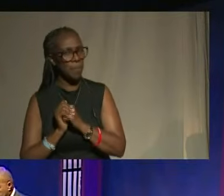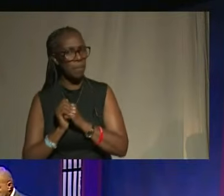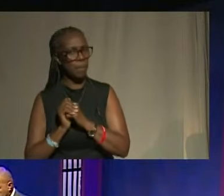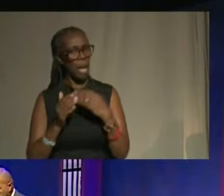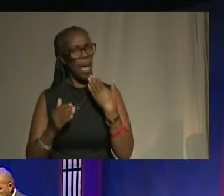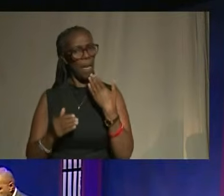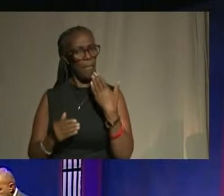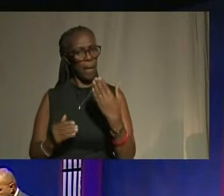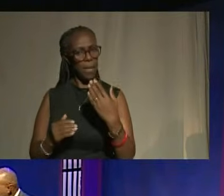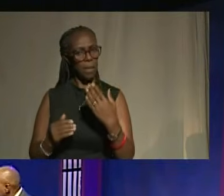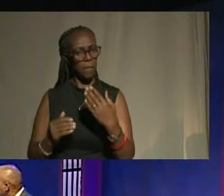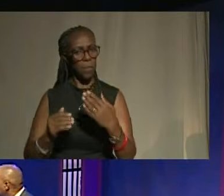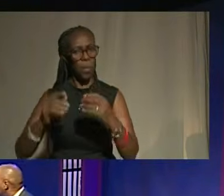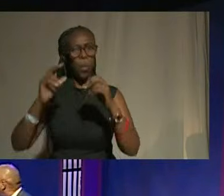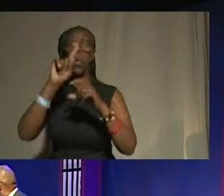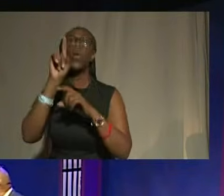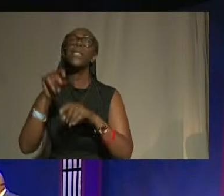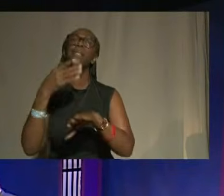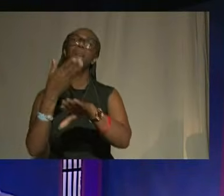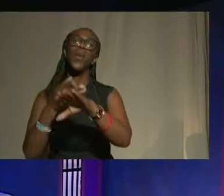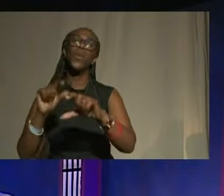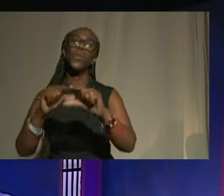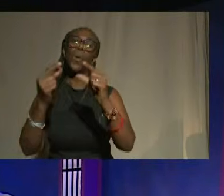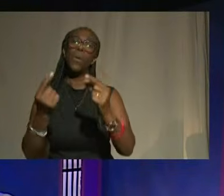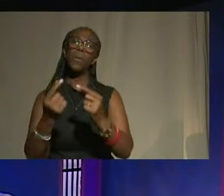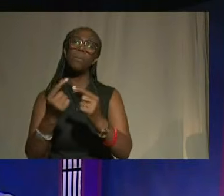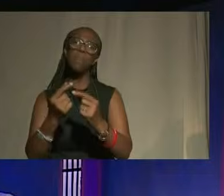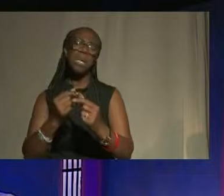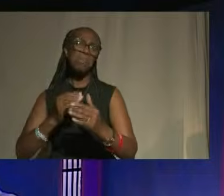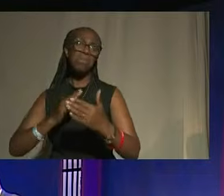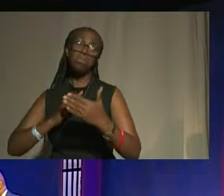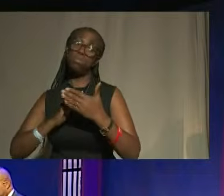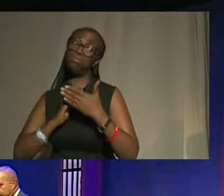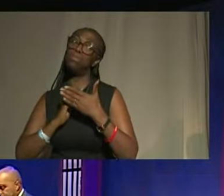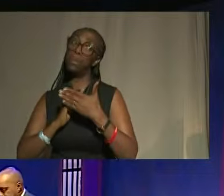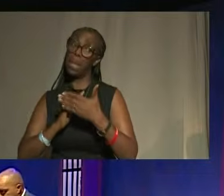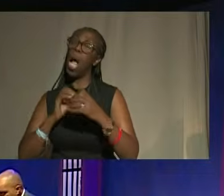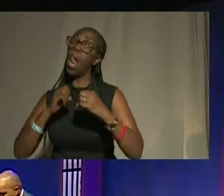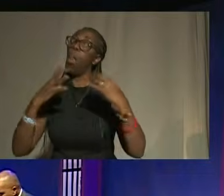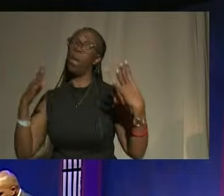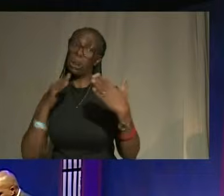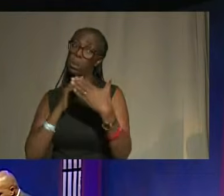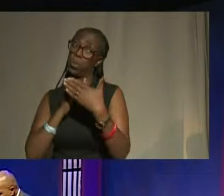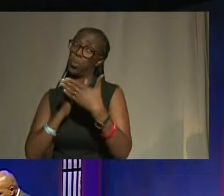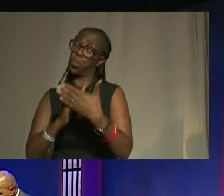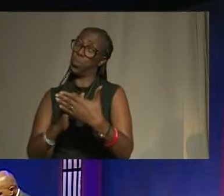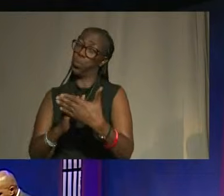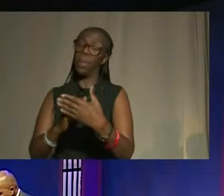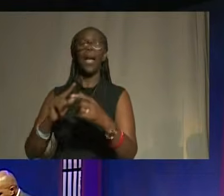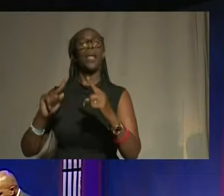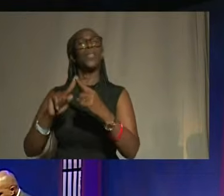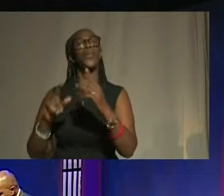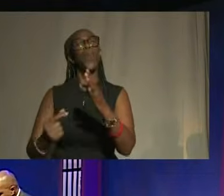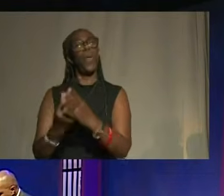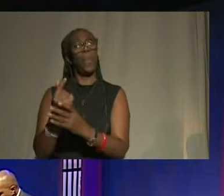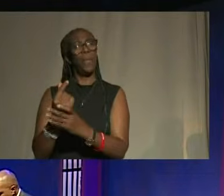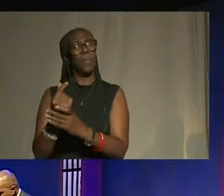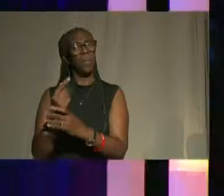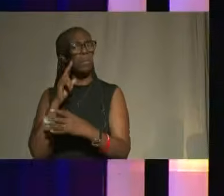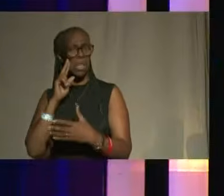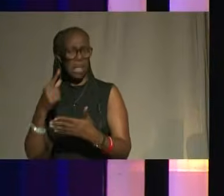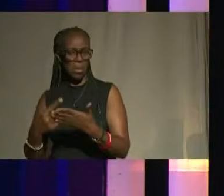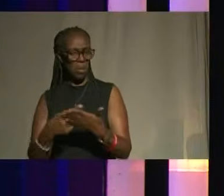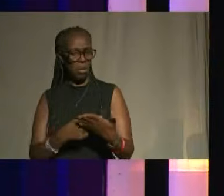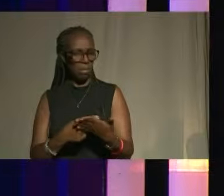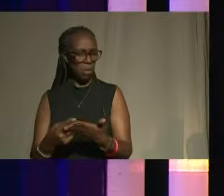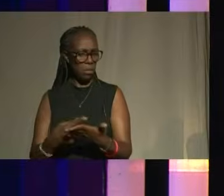that question on growth. There have been many impediments to growth, and we have seen that documented in many places. If we look at the